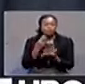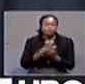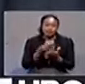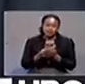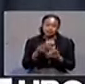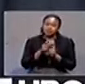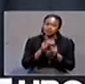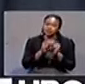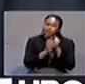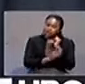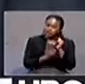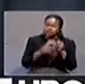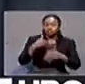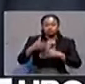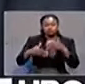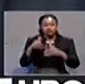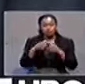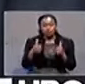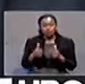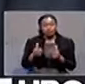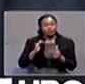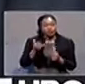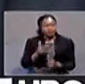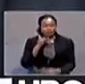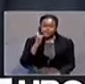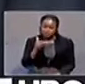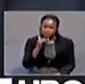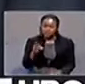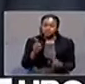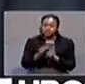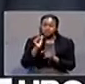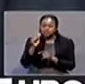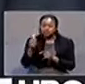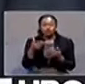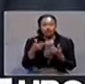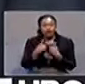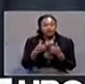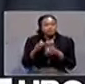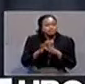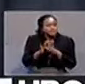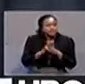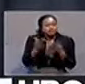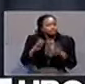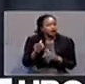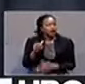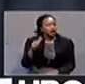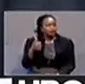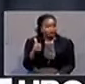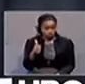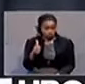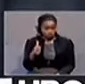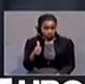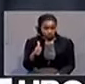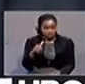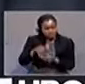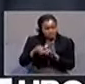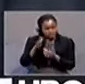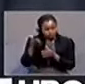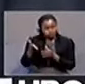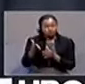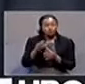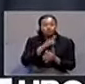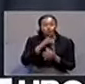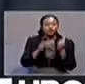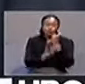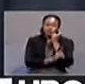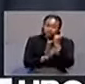diocese. Madam Speaker, Dr. Luanga had unfinished business with Kasana Luwero Diocese. When